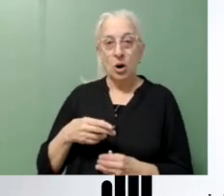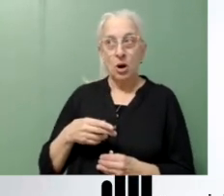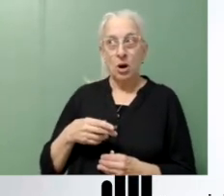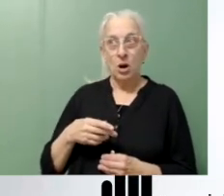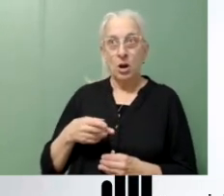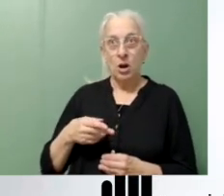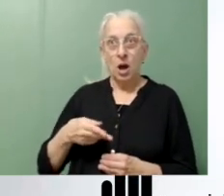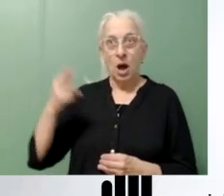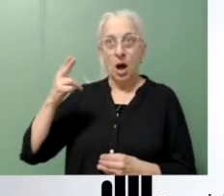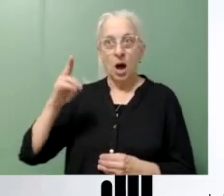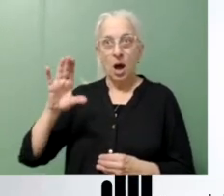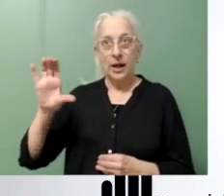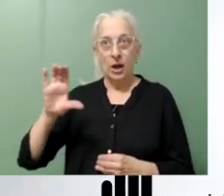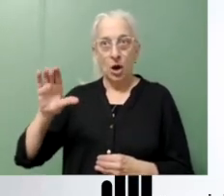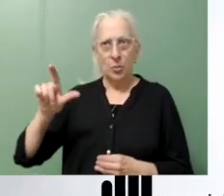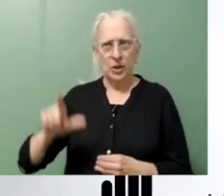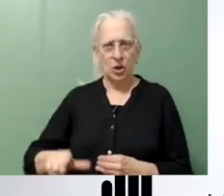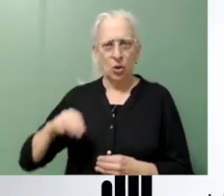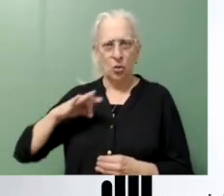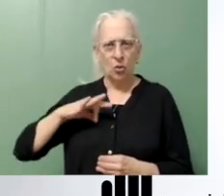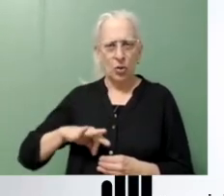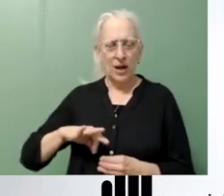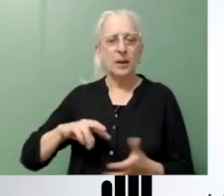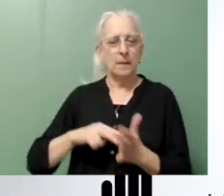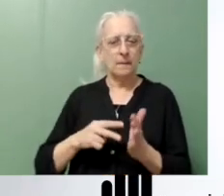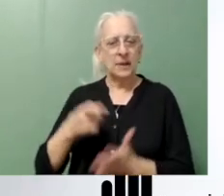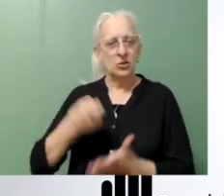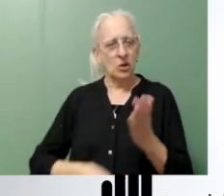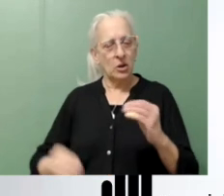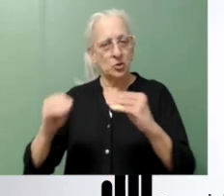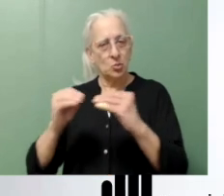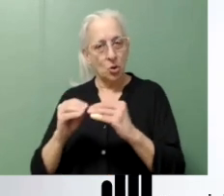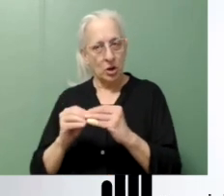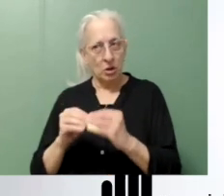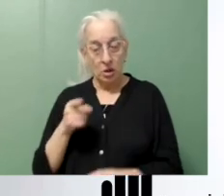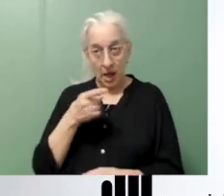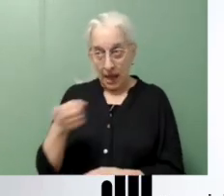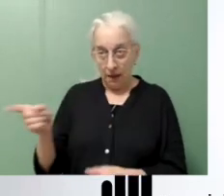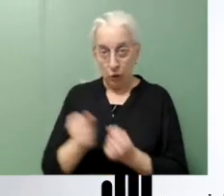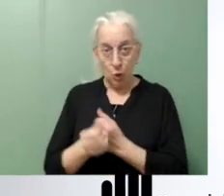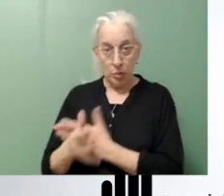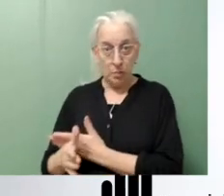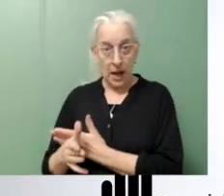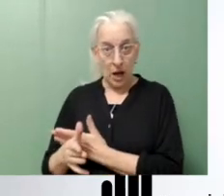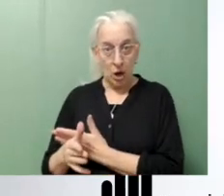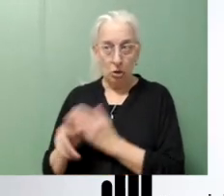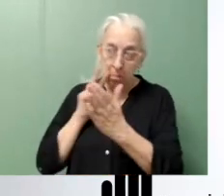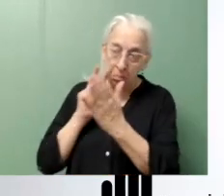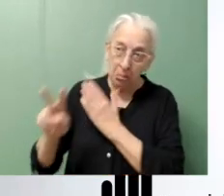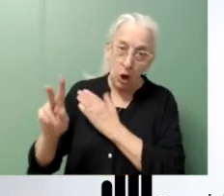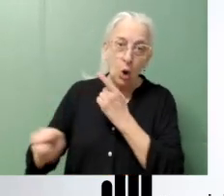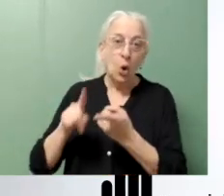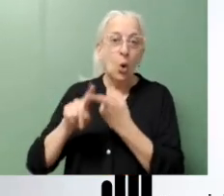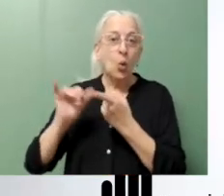price, generally the lower the price at the dispenser. Has CARB prepared an outlook as to when the low carbon fuel standard credit